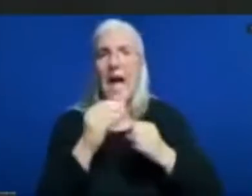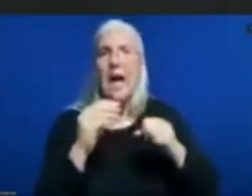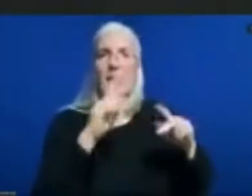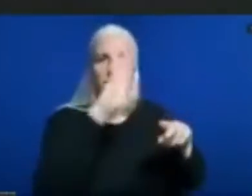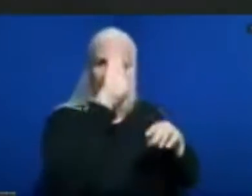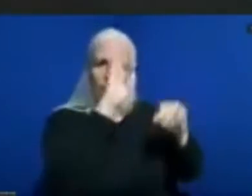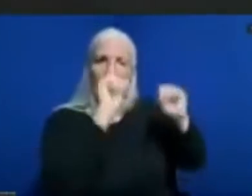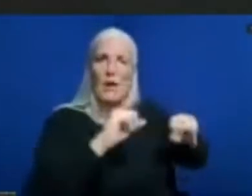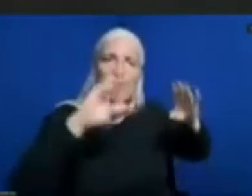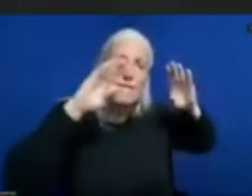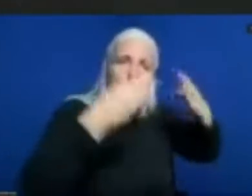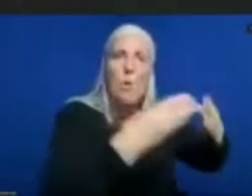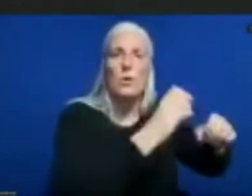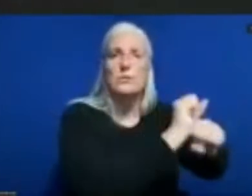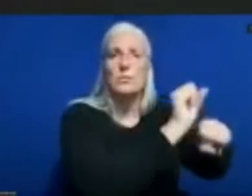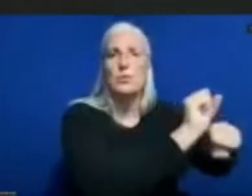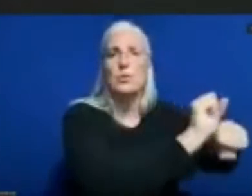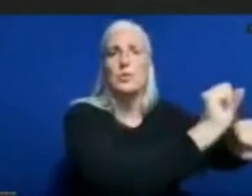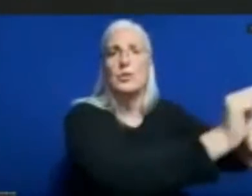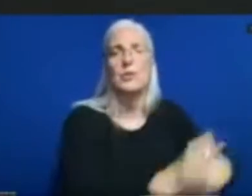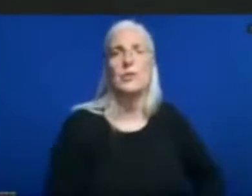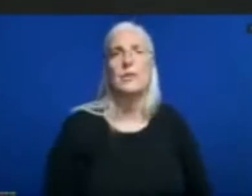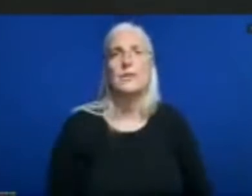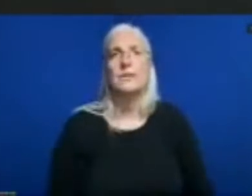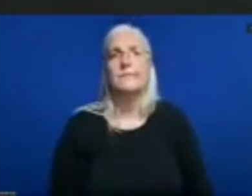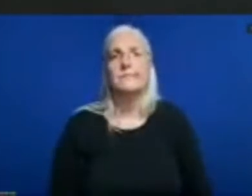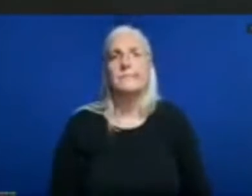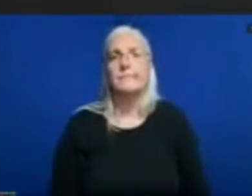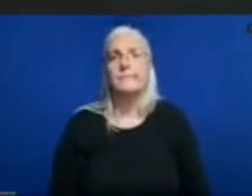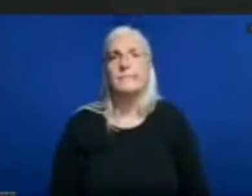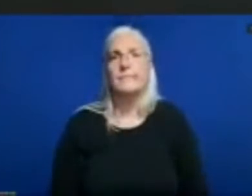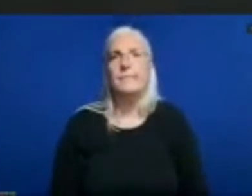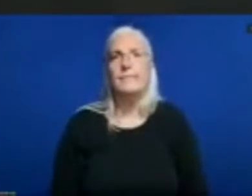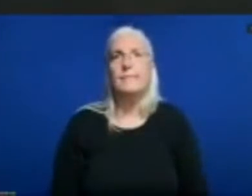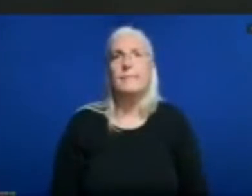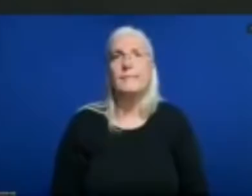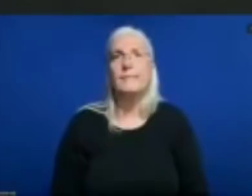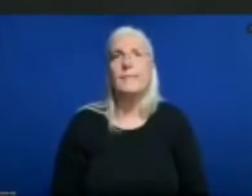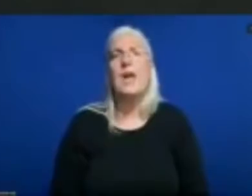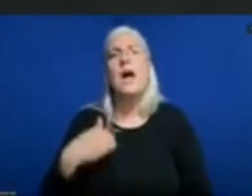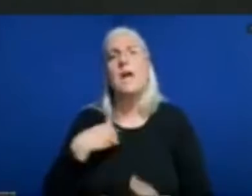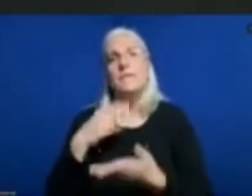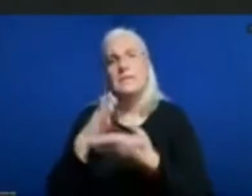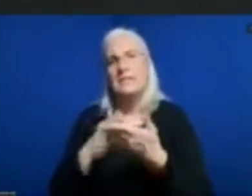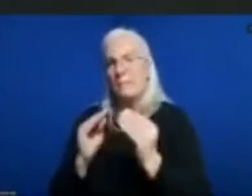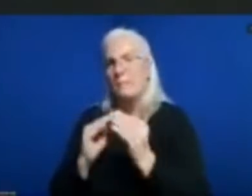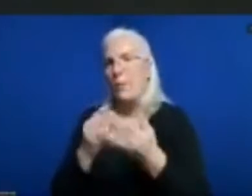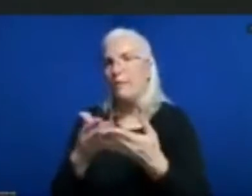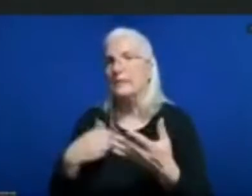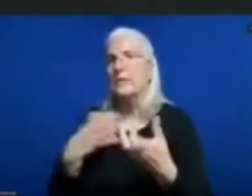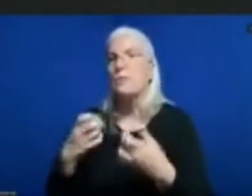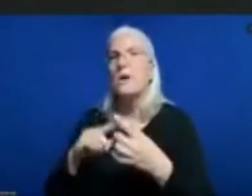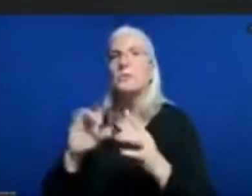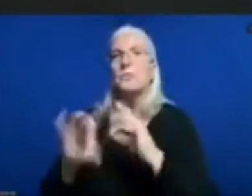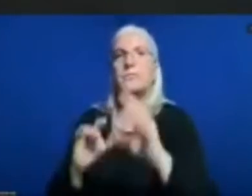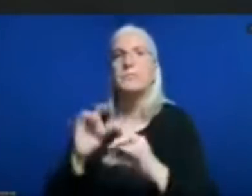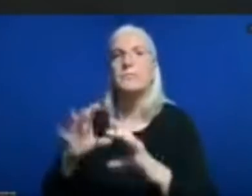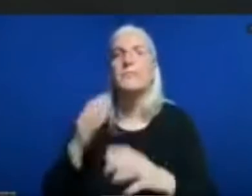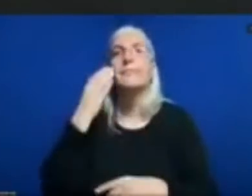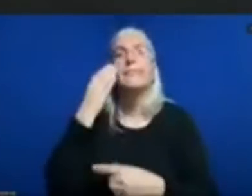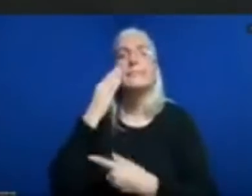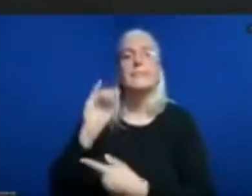A couple more quick things. Obviously Janesville and Milford have seen a lot of activity the last 2 nights, and there's been a lot